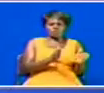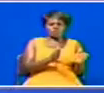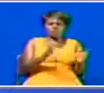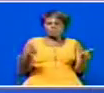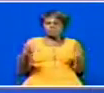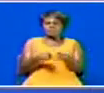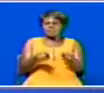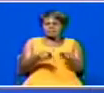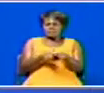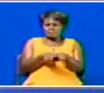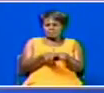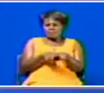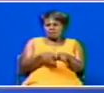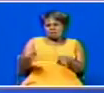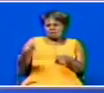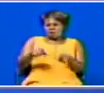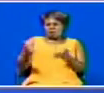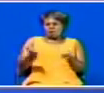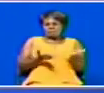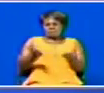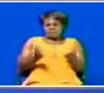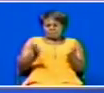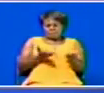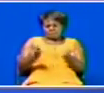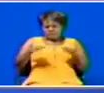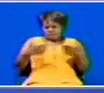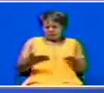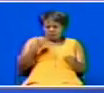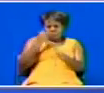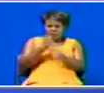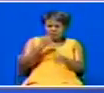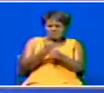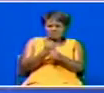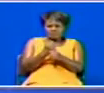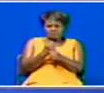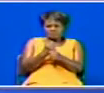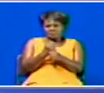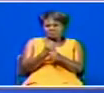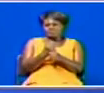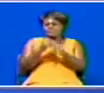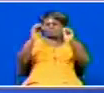and also about local businesses and how are these businesses doing. So